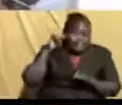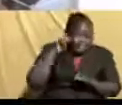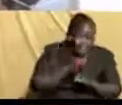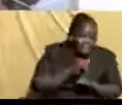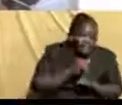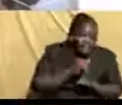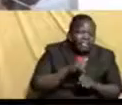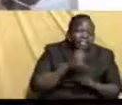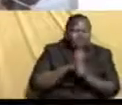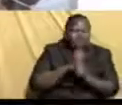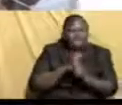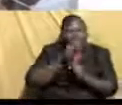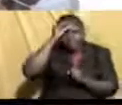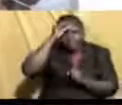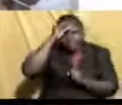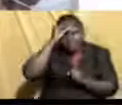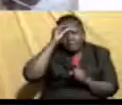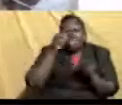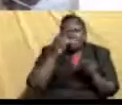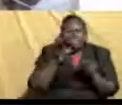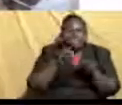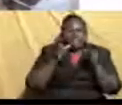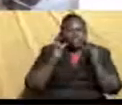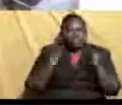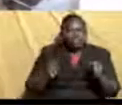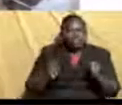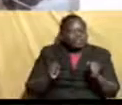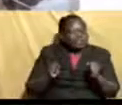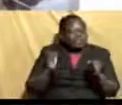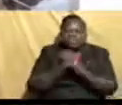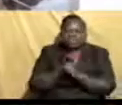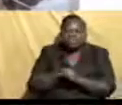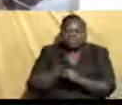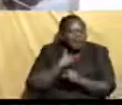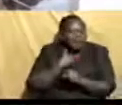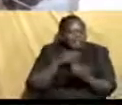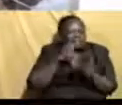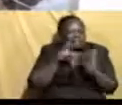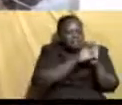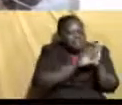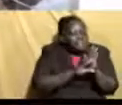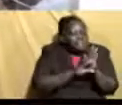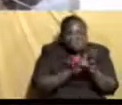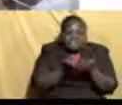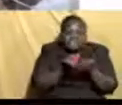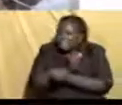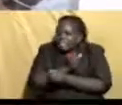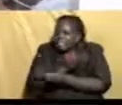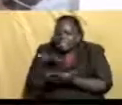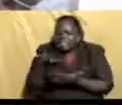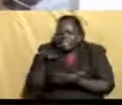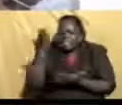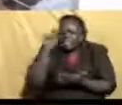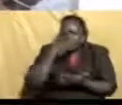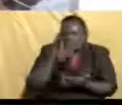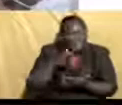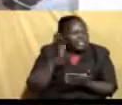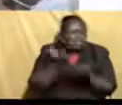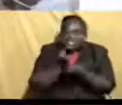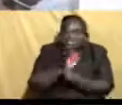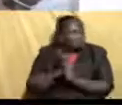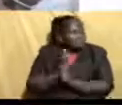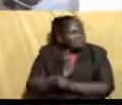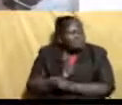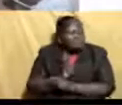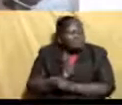government. We cannot have a constitution where it is changed every other day by whimsical feelings of the